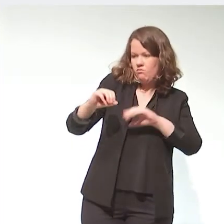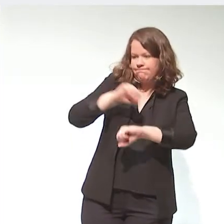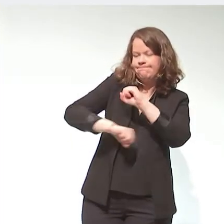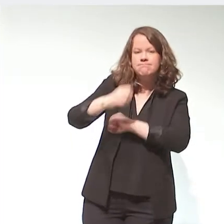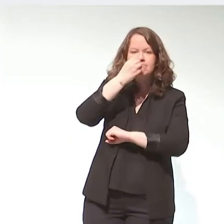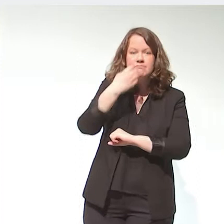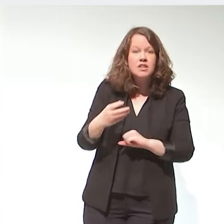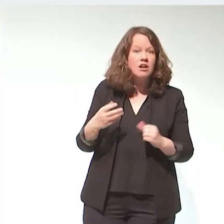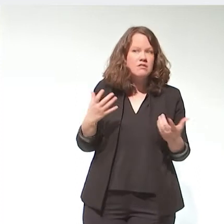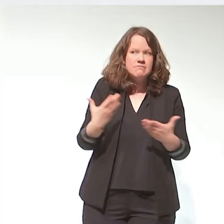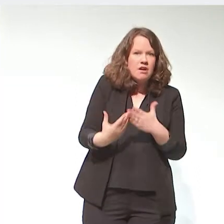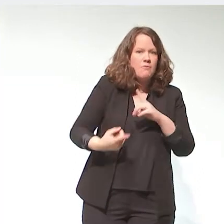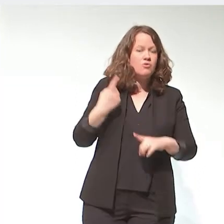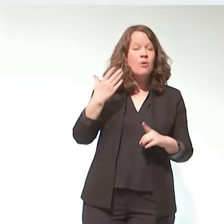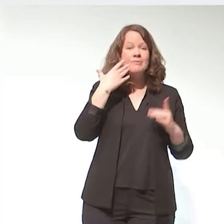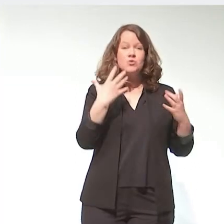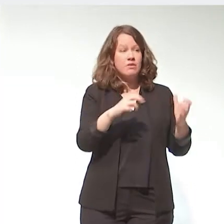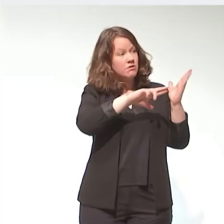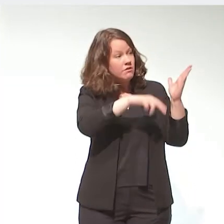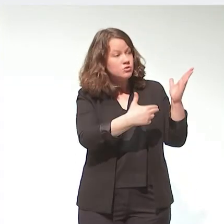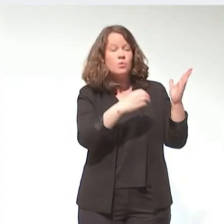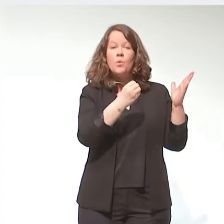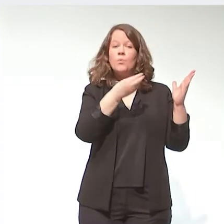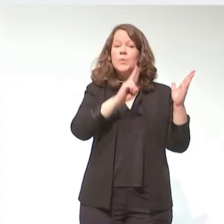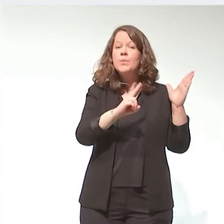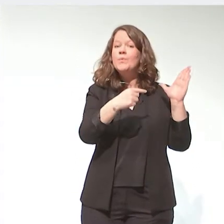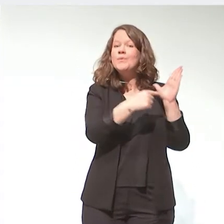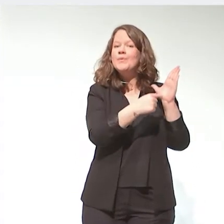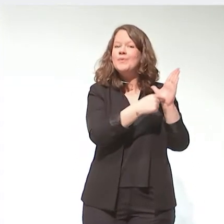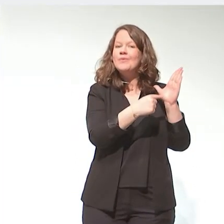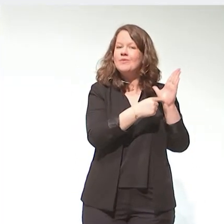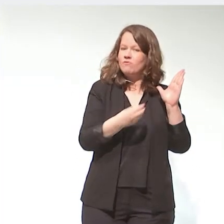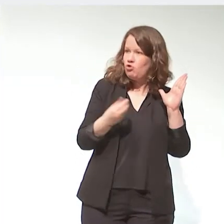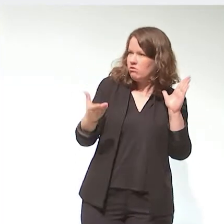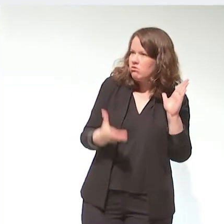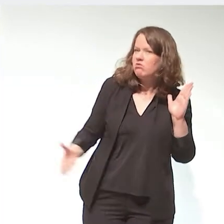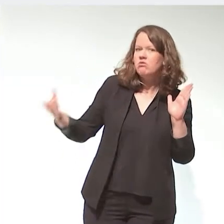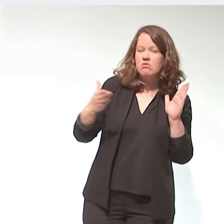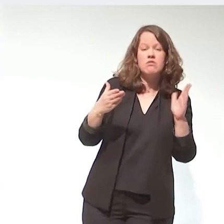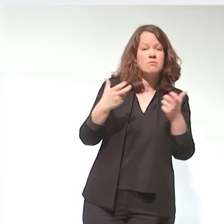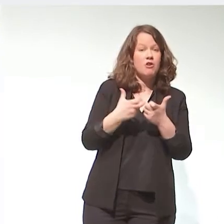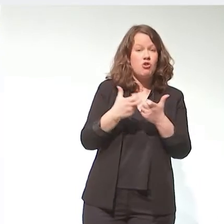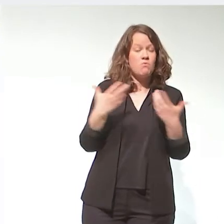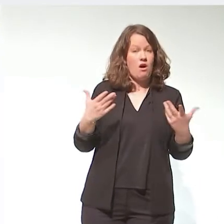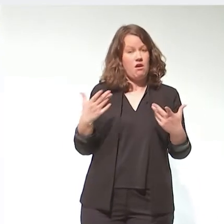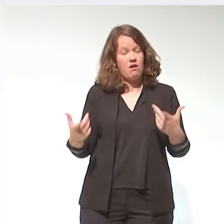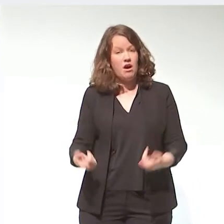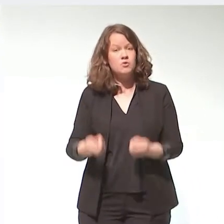implemented, I believe this is an obligation if we really want to implement the UN